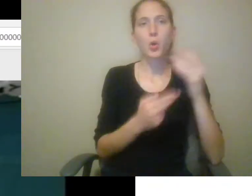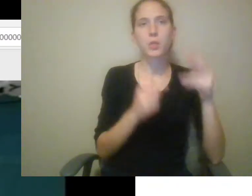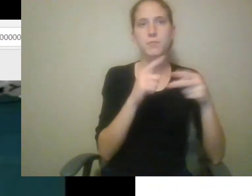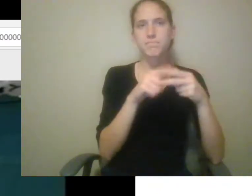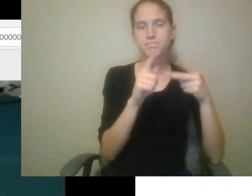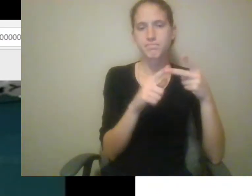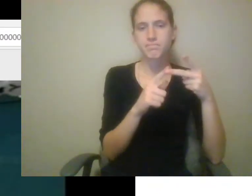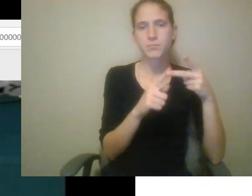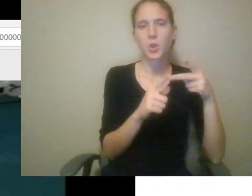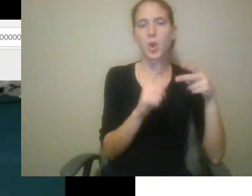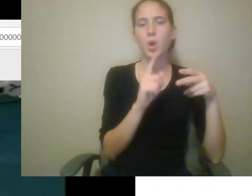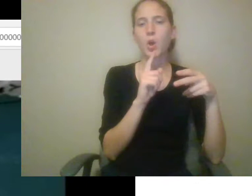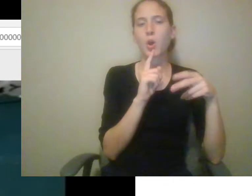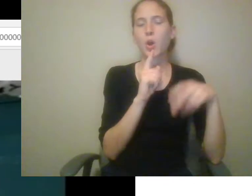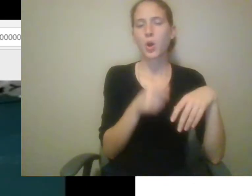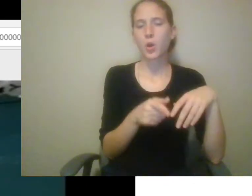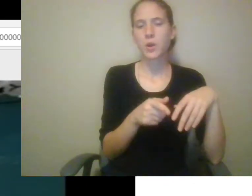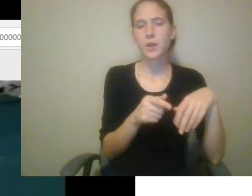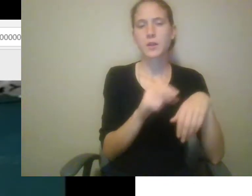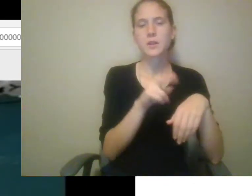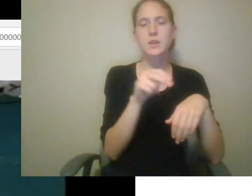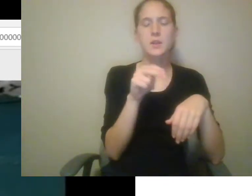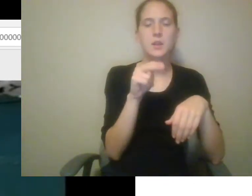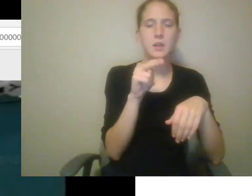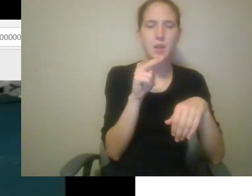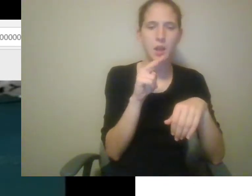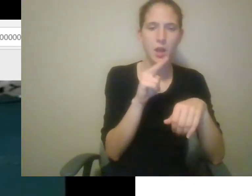are naturally